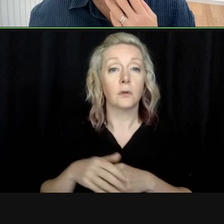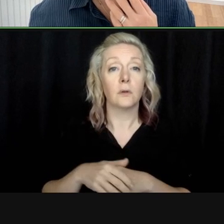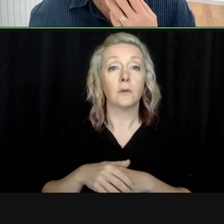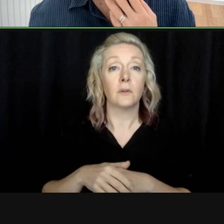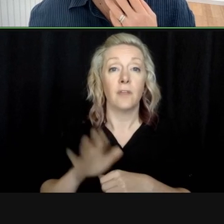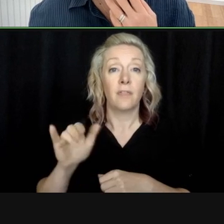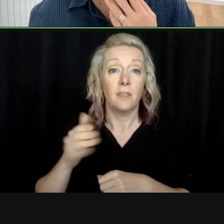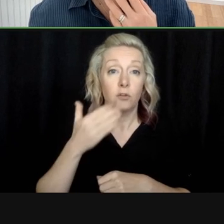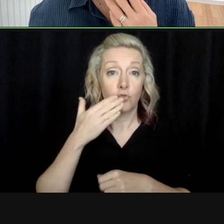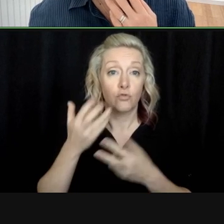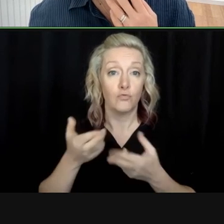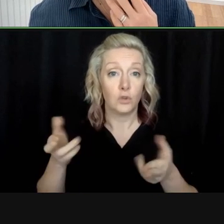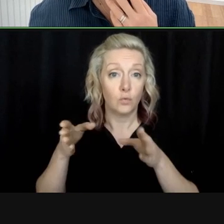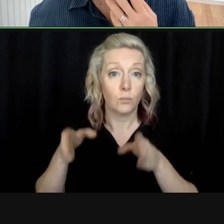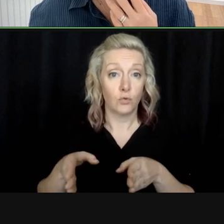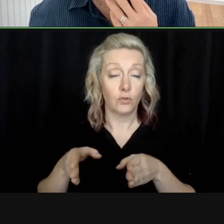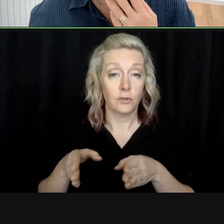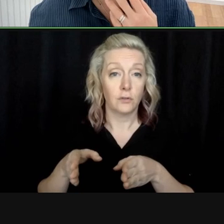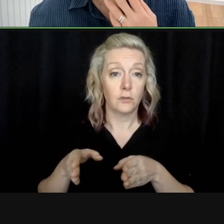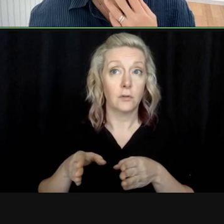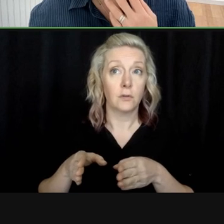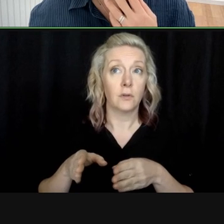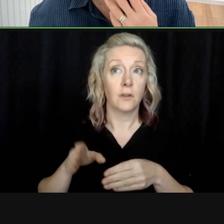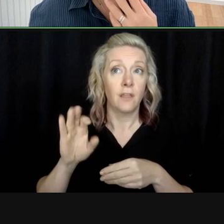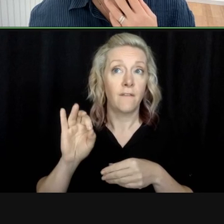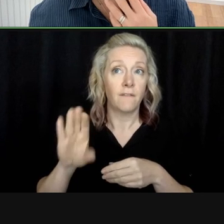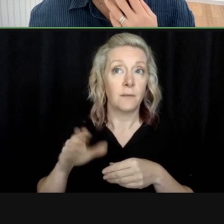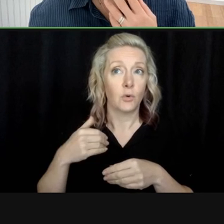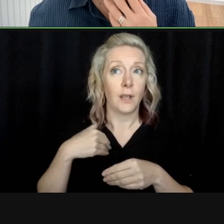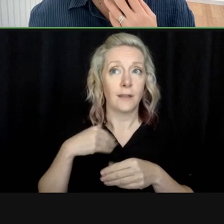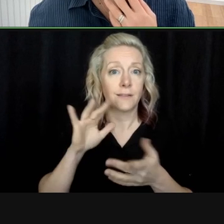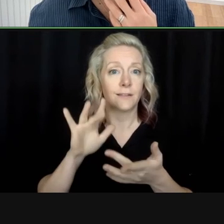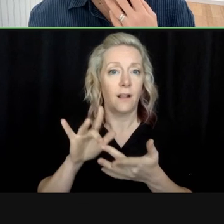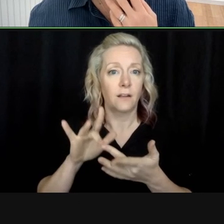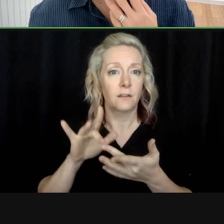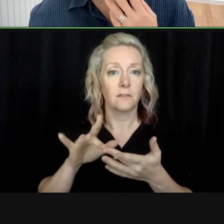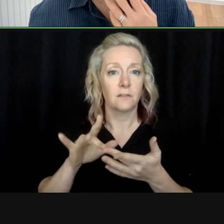good person, and you could find her contact probably on the Charge Foundation page.